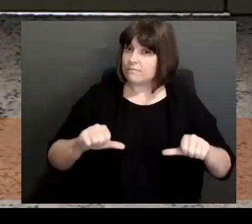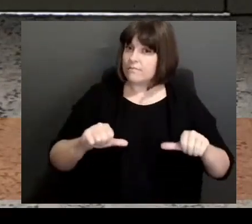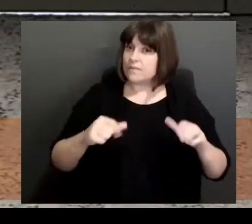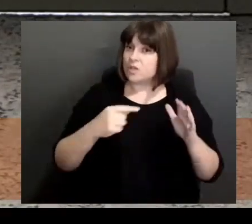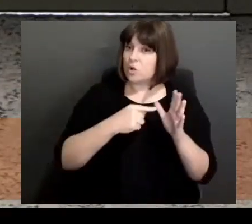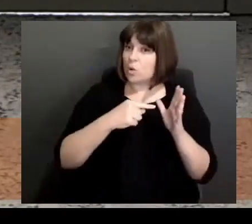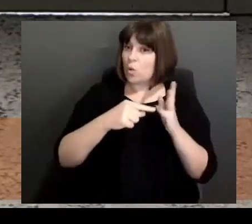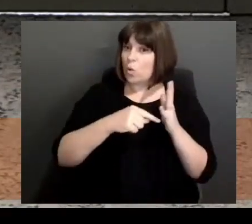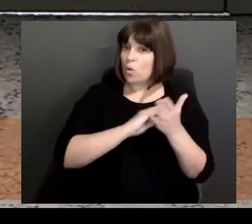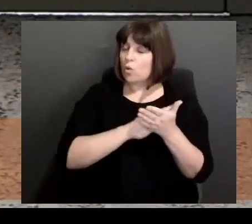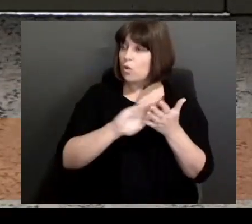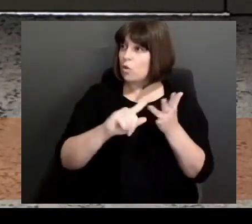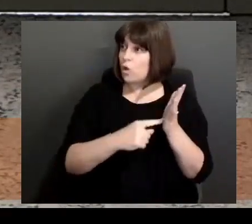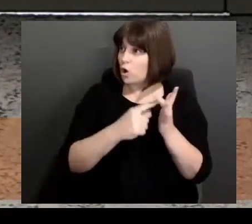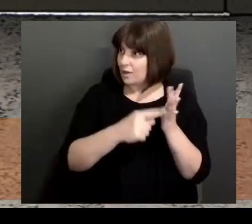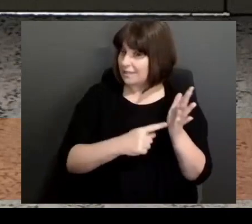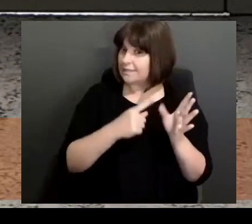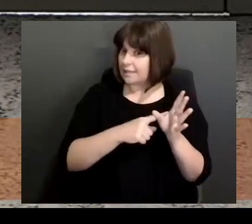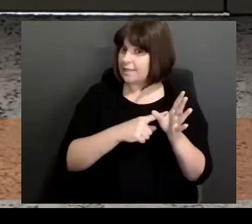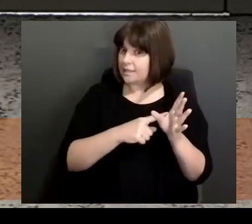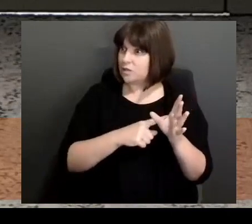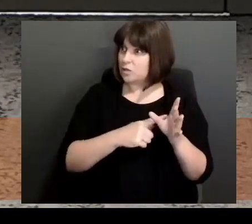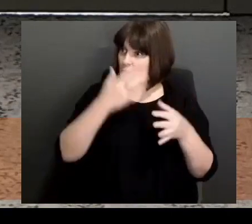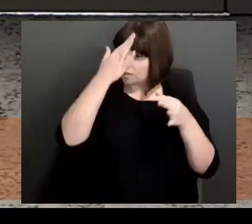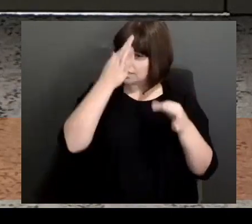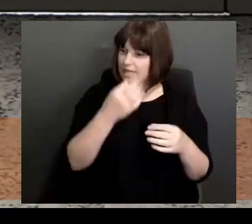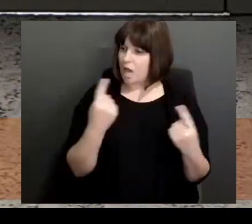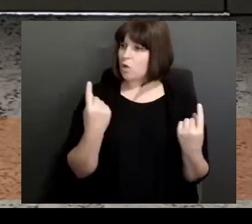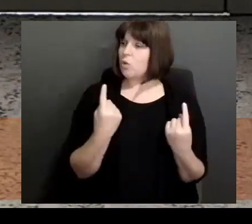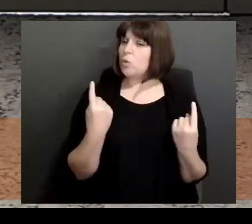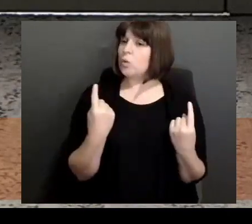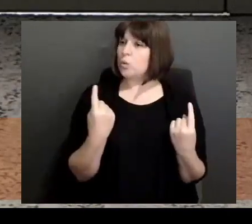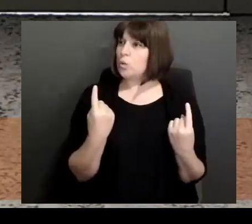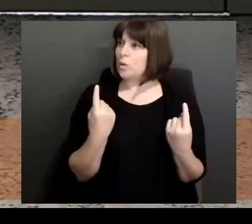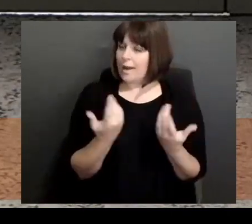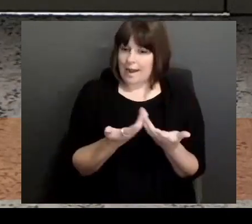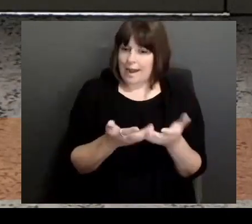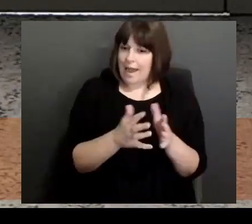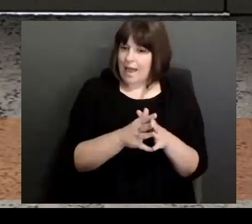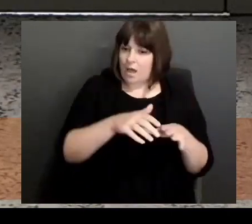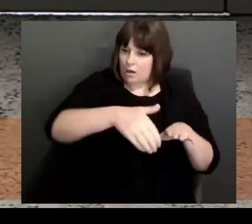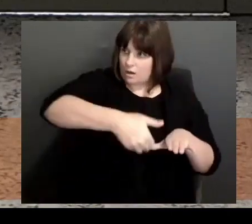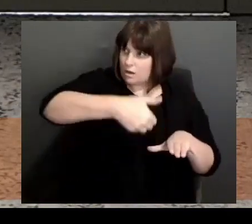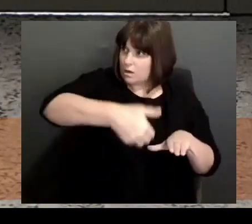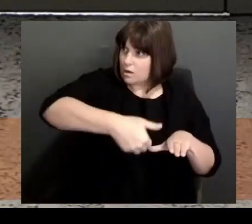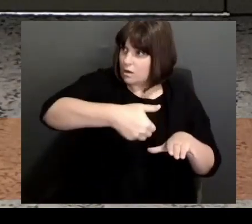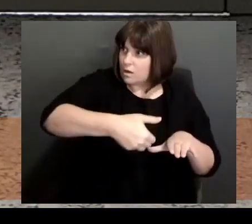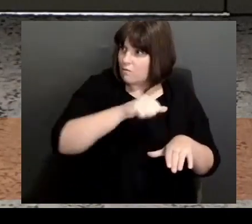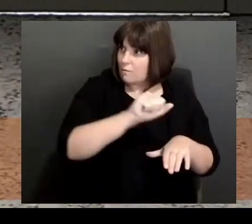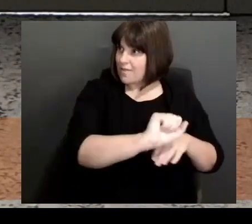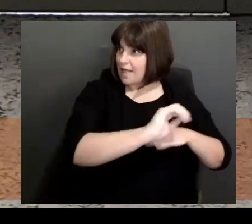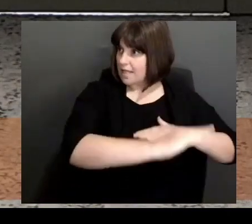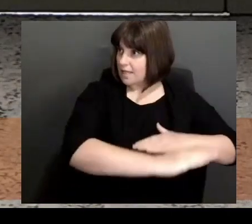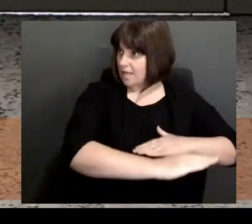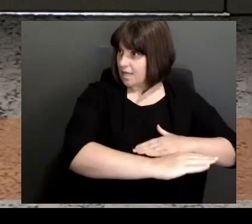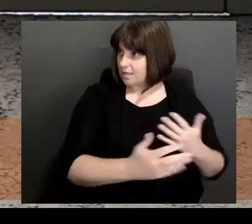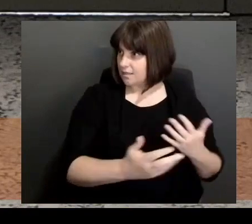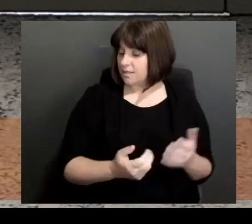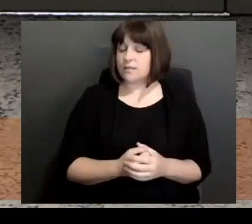and how resources are extracted, who may and how resources are extracted from their lands.